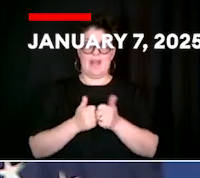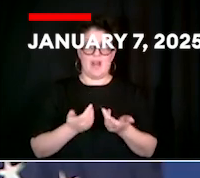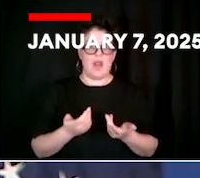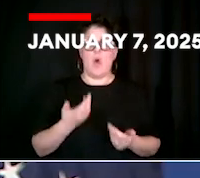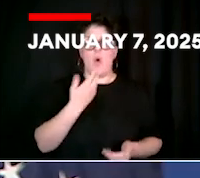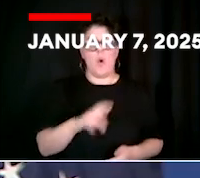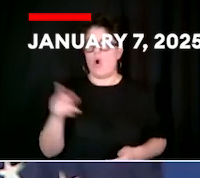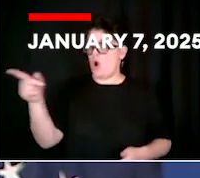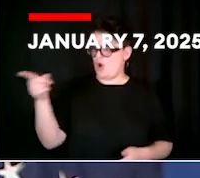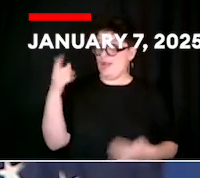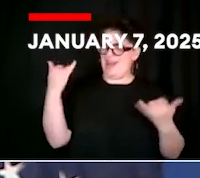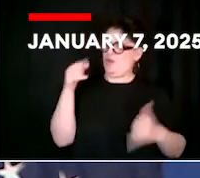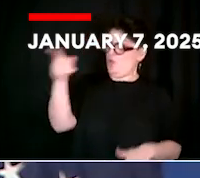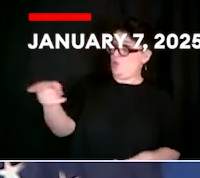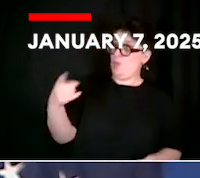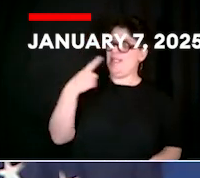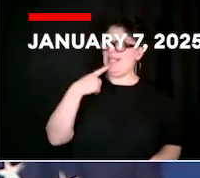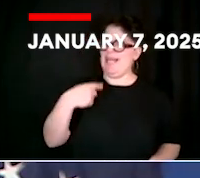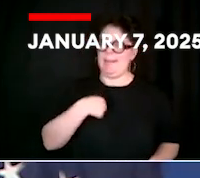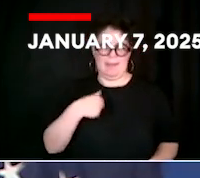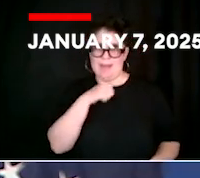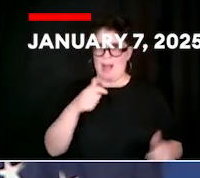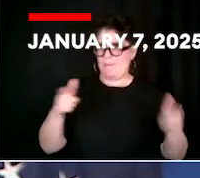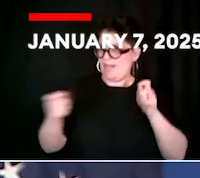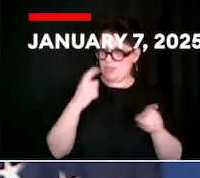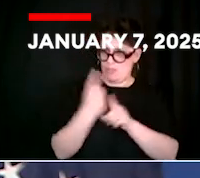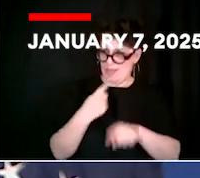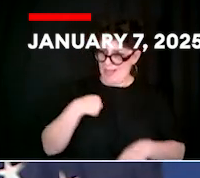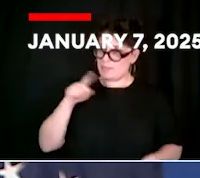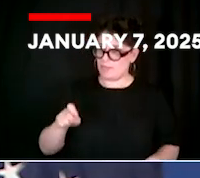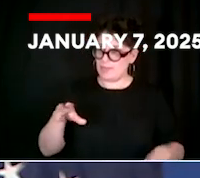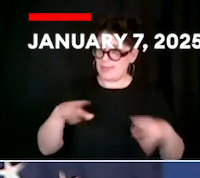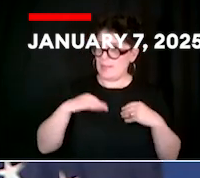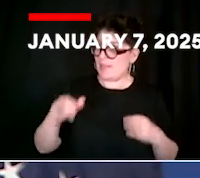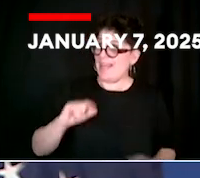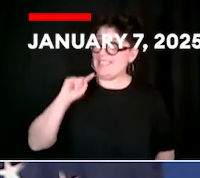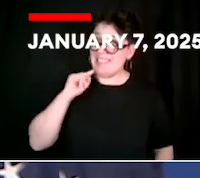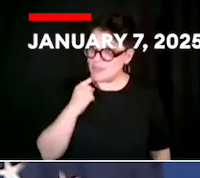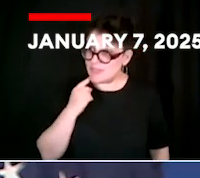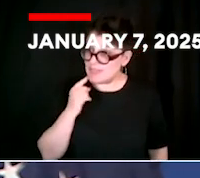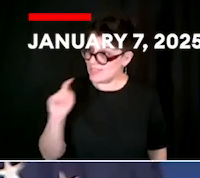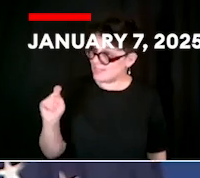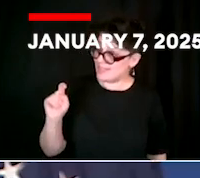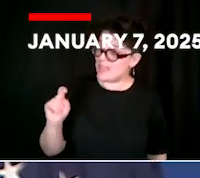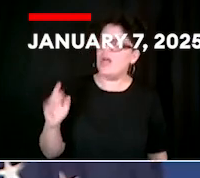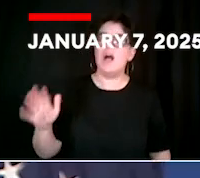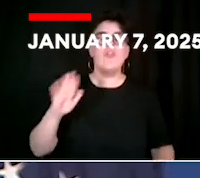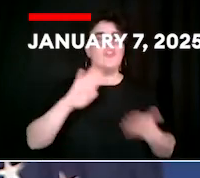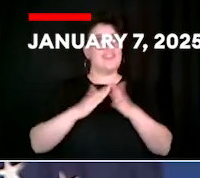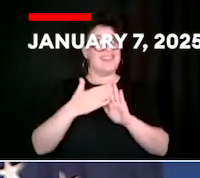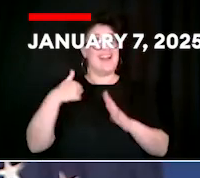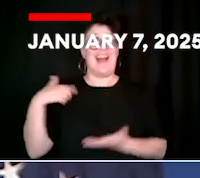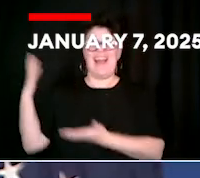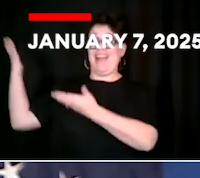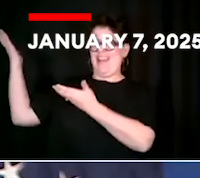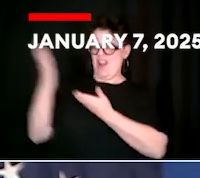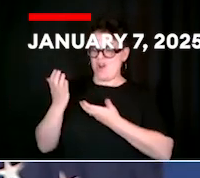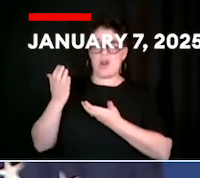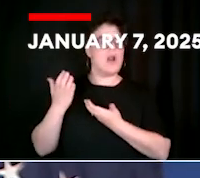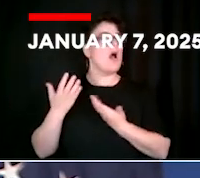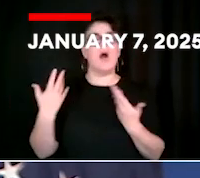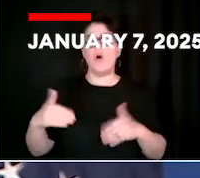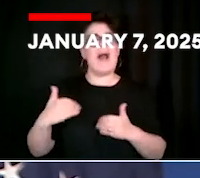serious? All I know is that the city I inherited, we're a long way from that, from housing to returning